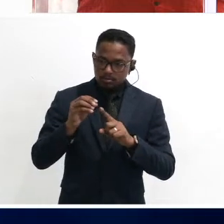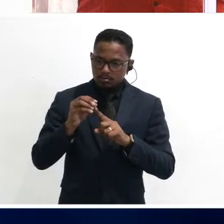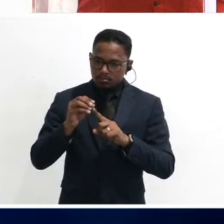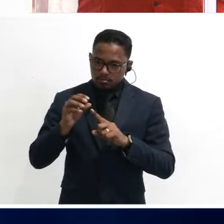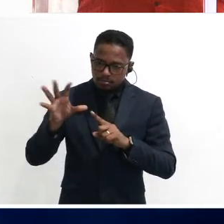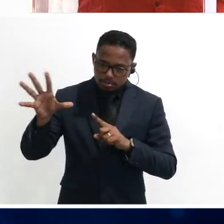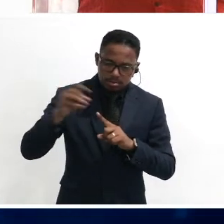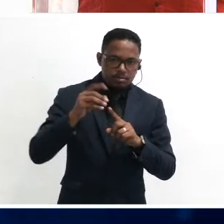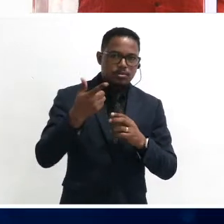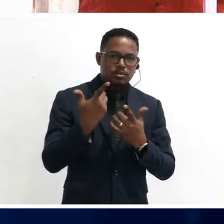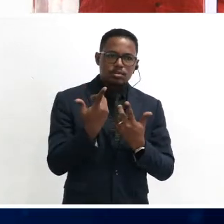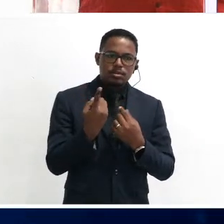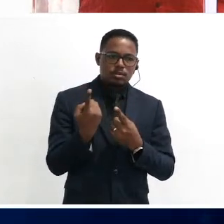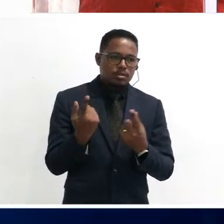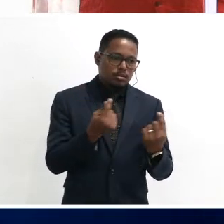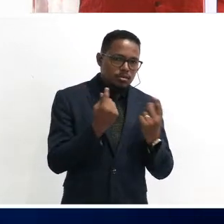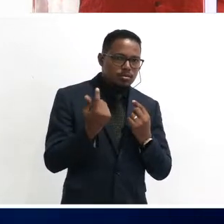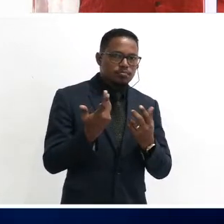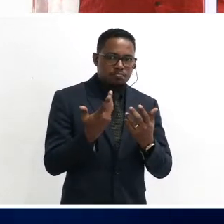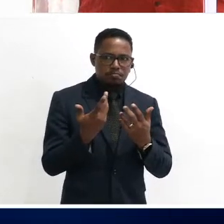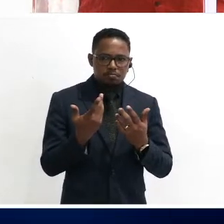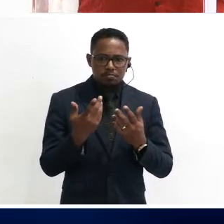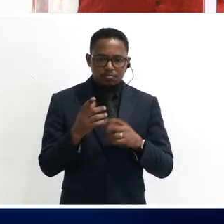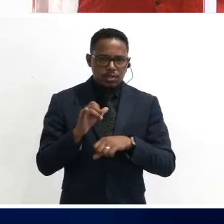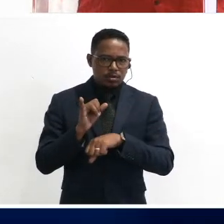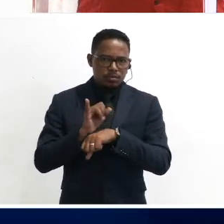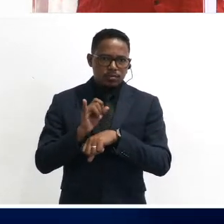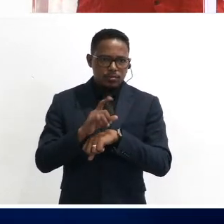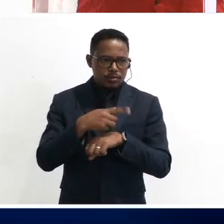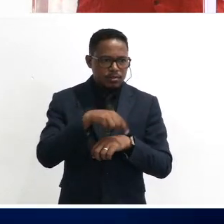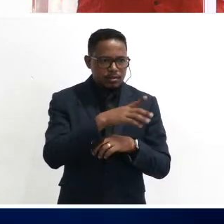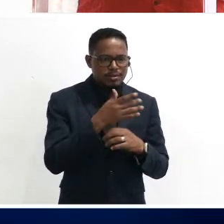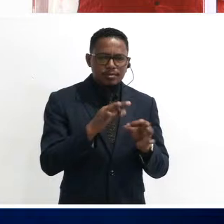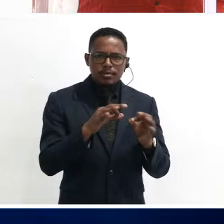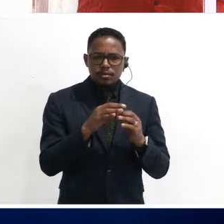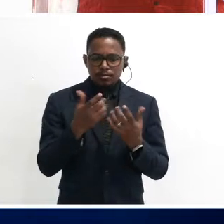coupling or inductive coupling or other